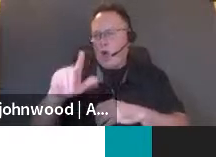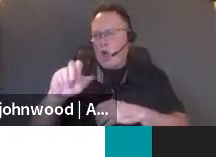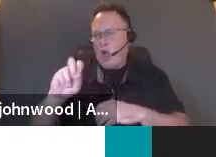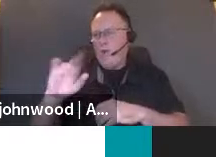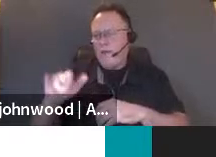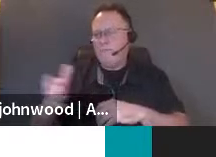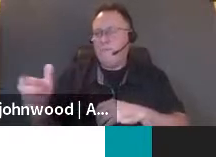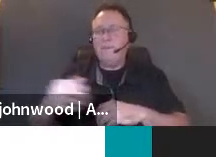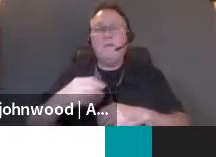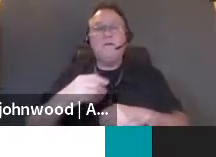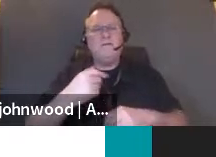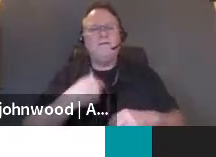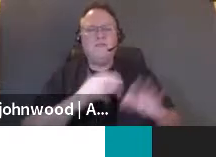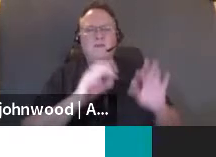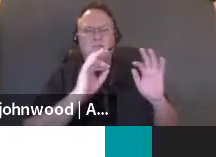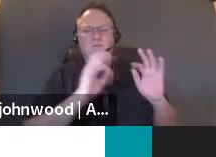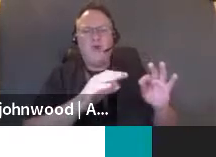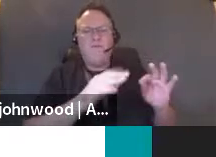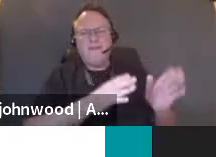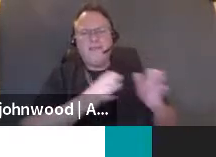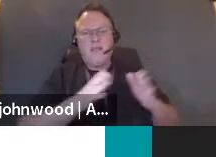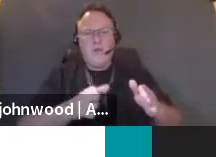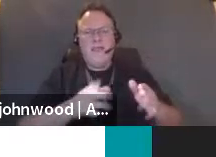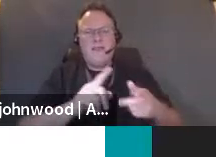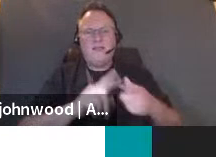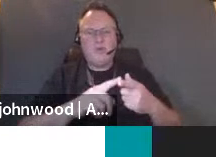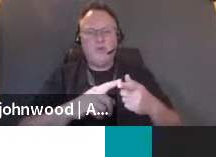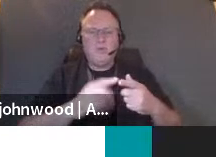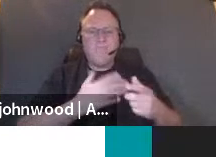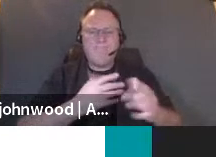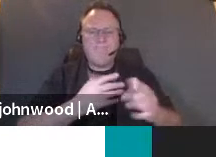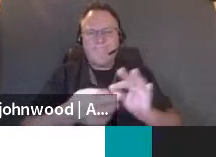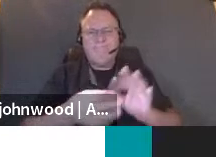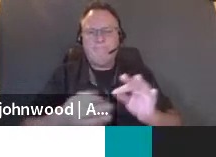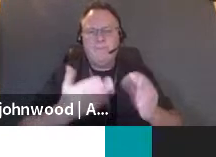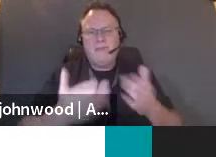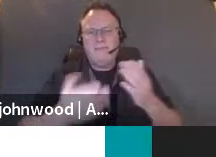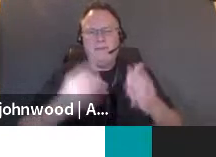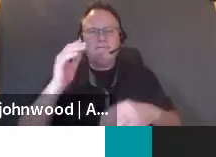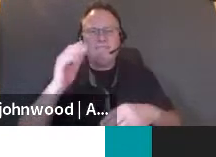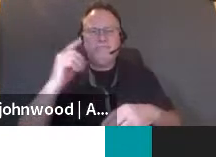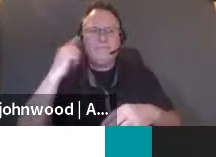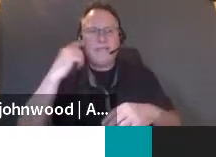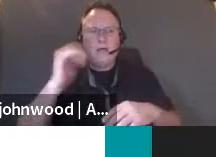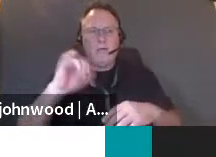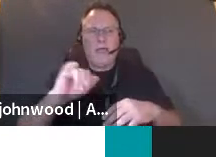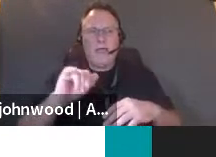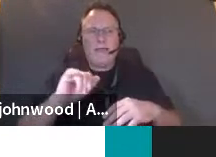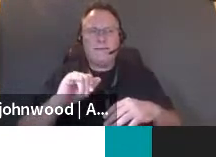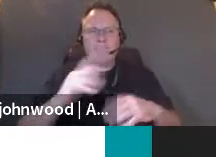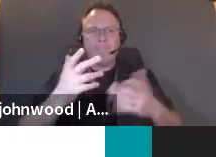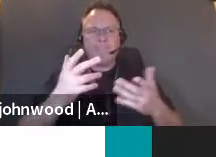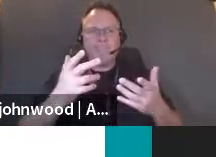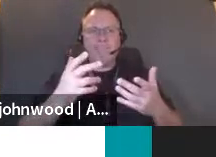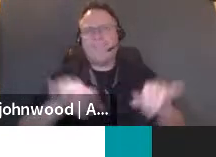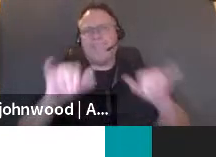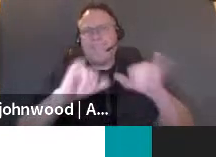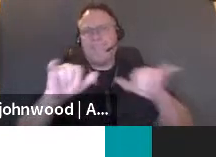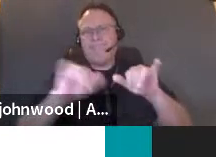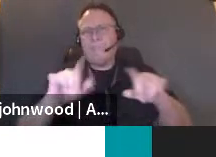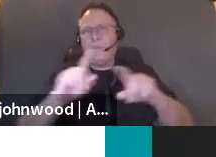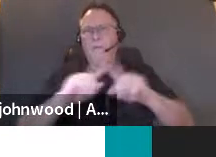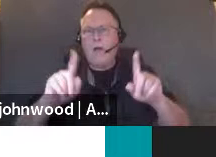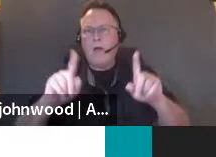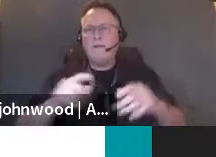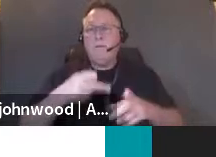This is a perfect segue into this slide, and we probably sound like we're beating a dead horse here, but as